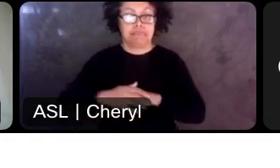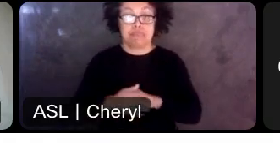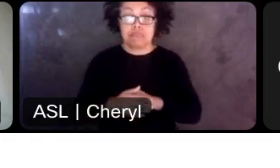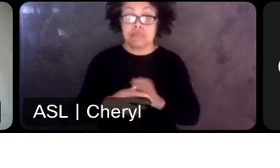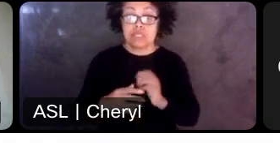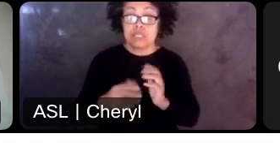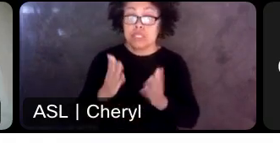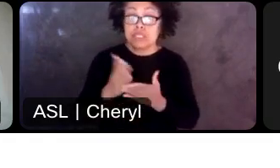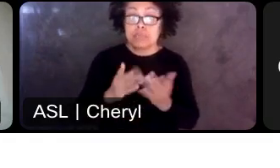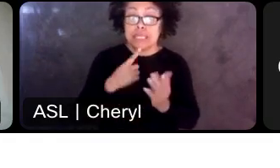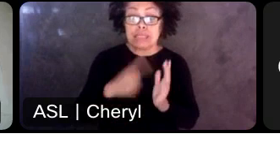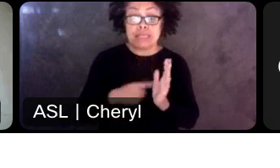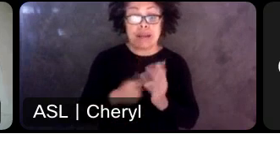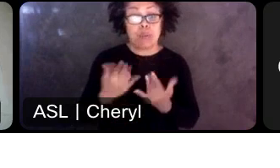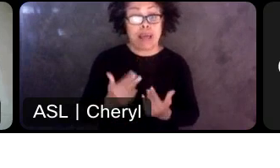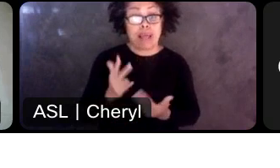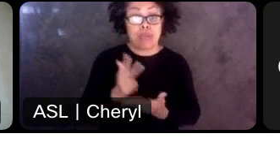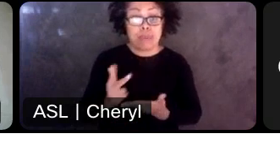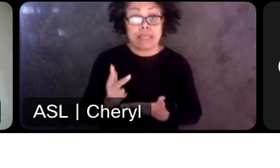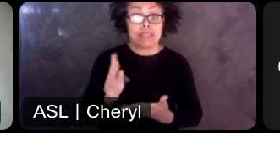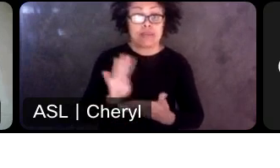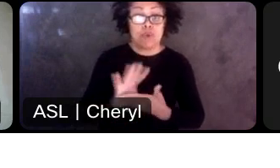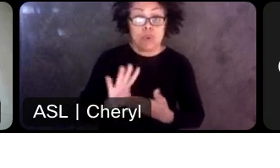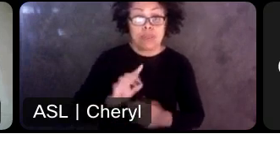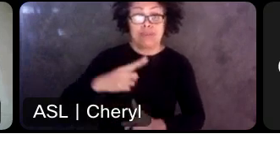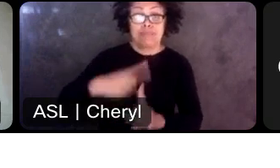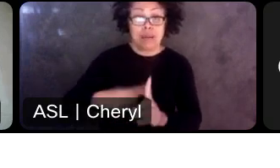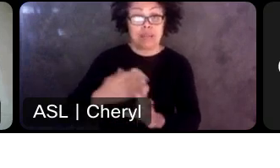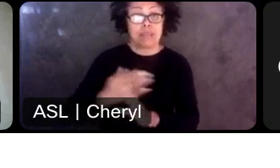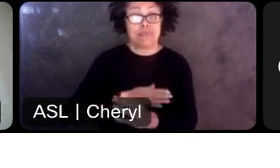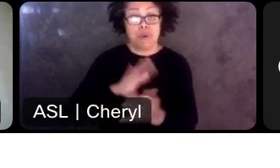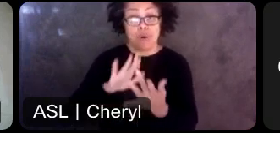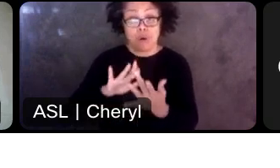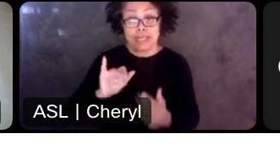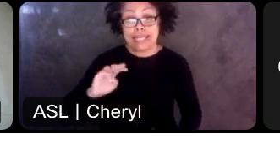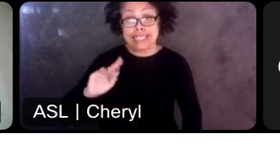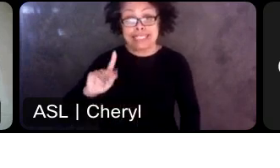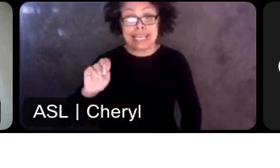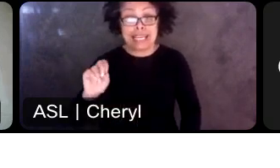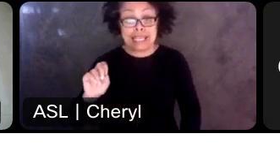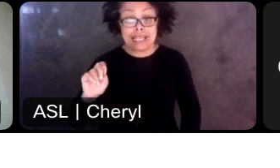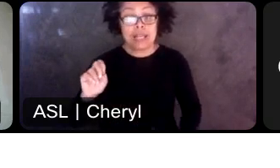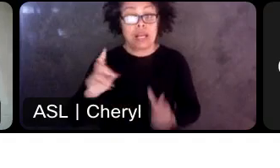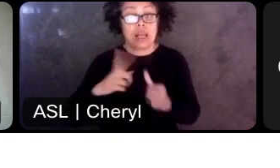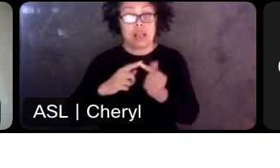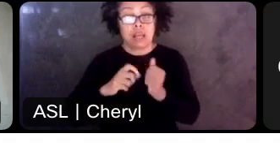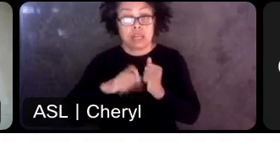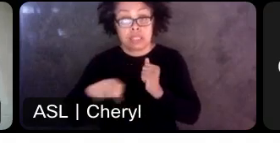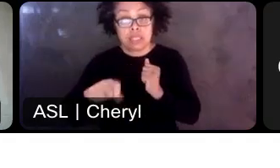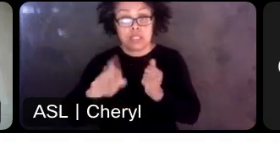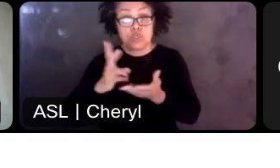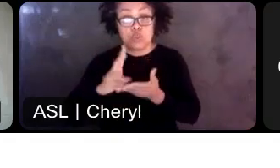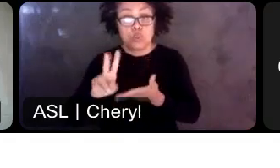or 4 week wait for them to be seen for the intake appointment, and then up to another 2 to 3 weeks to get the first appointment